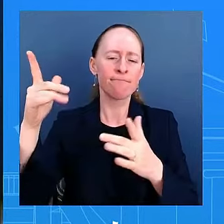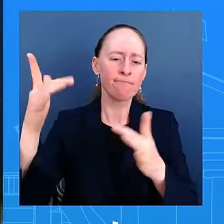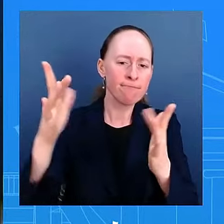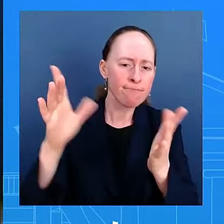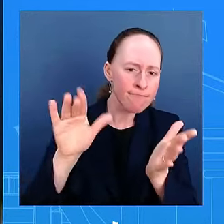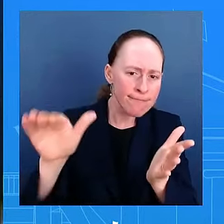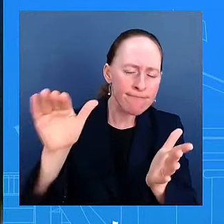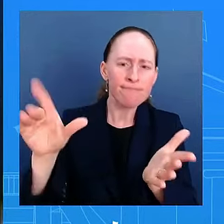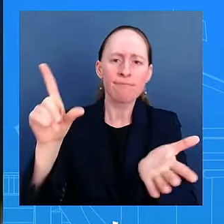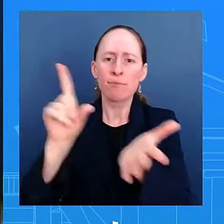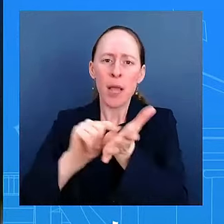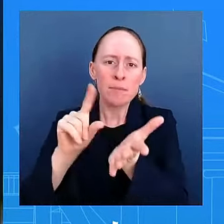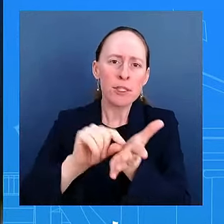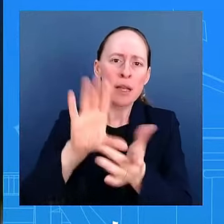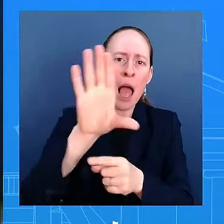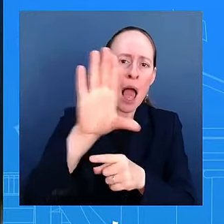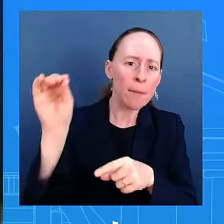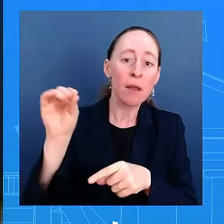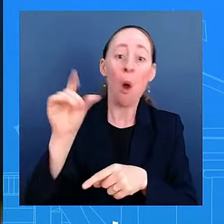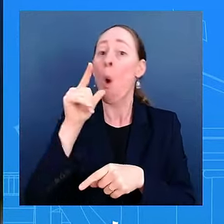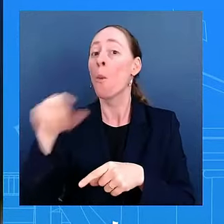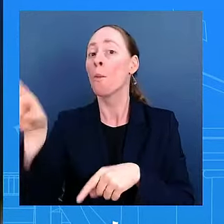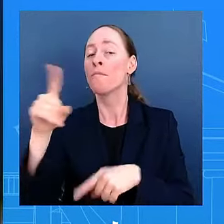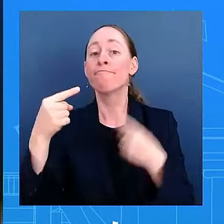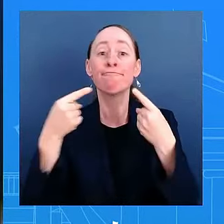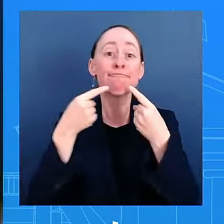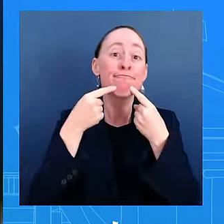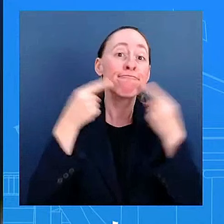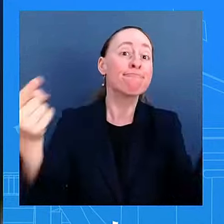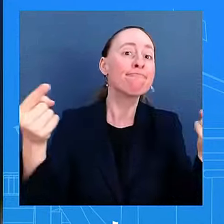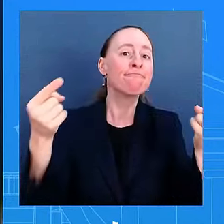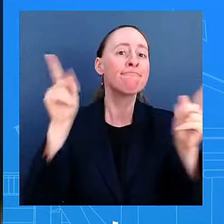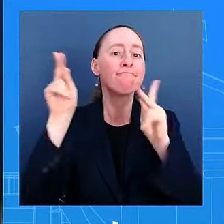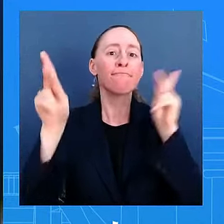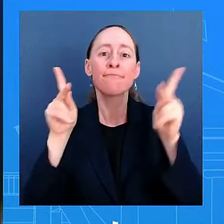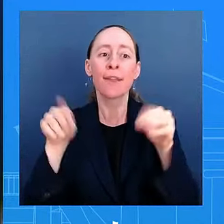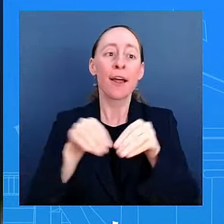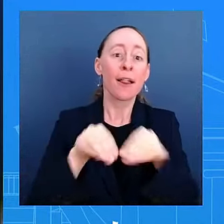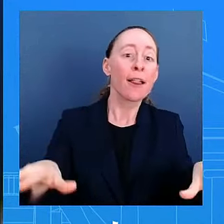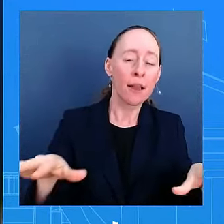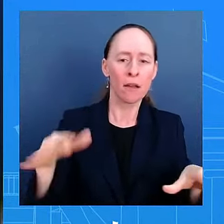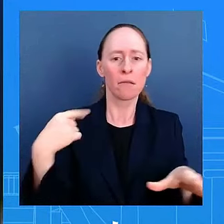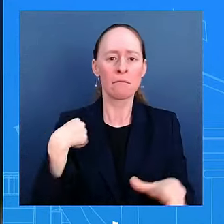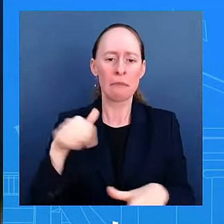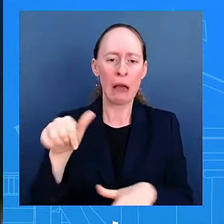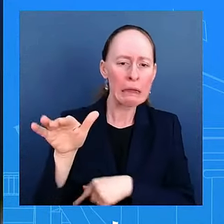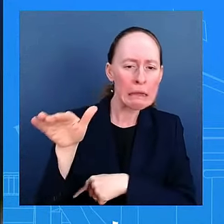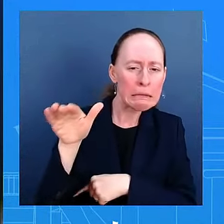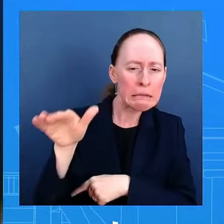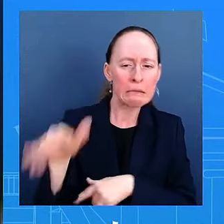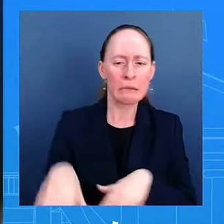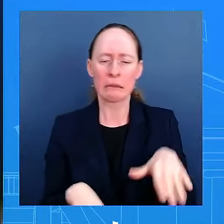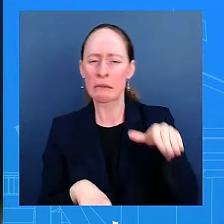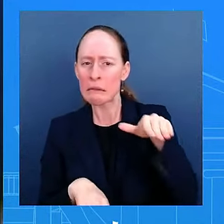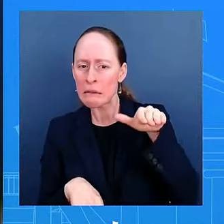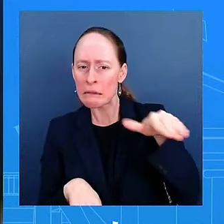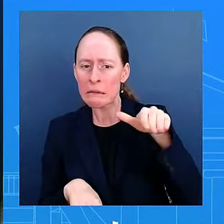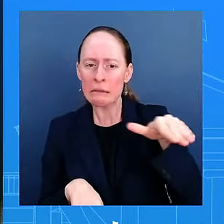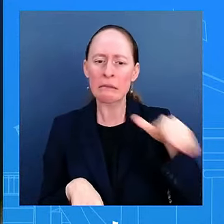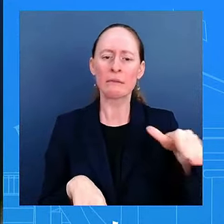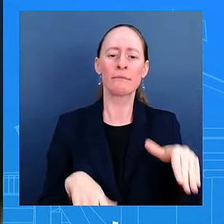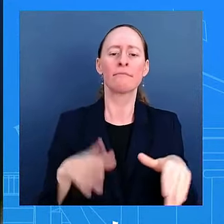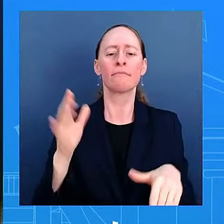where they are, and that's what we have been trying to do, be on those platforms, those traditional media outlets as well, to be very